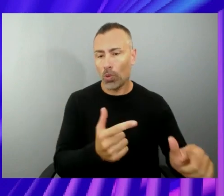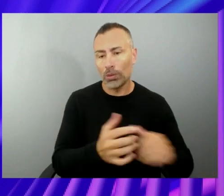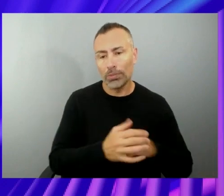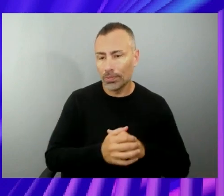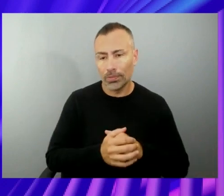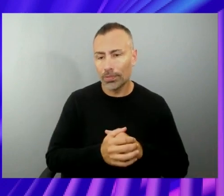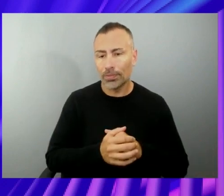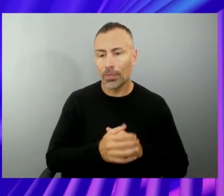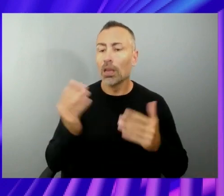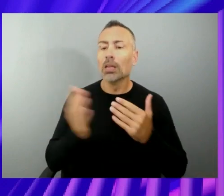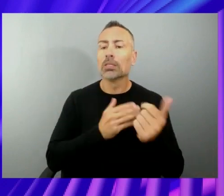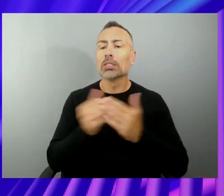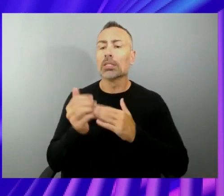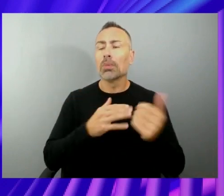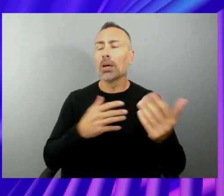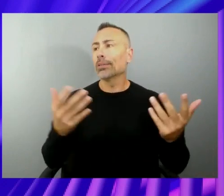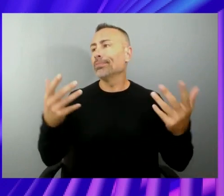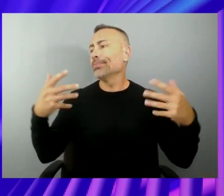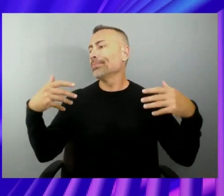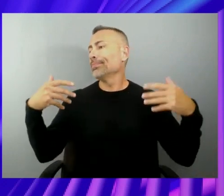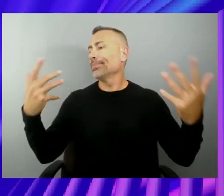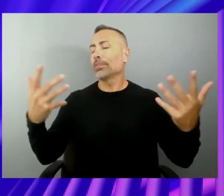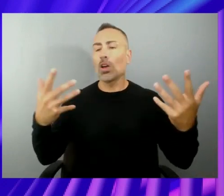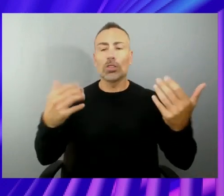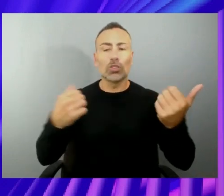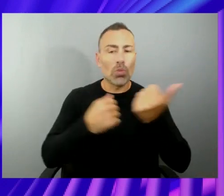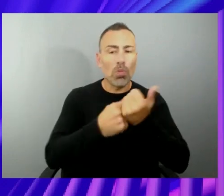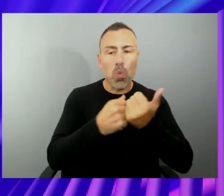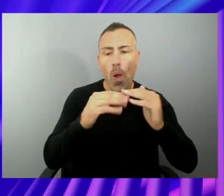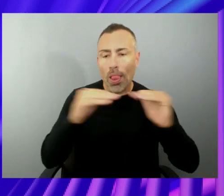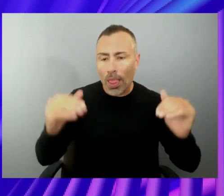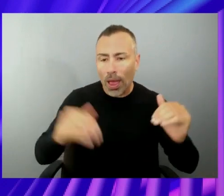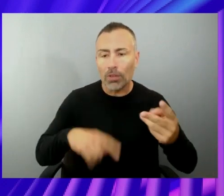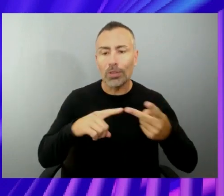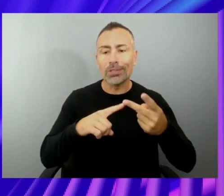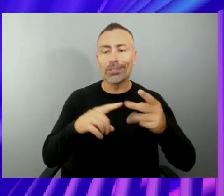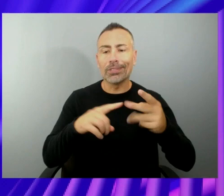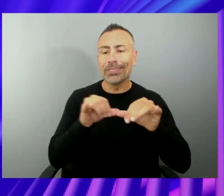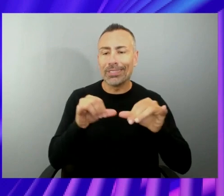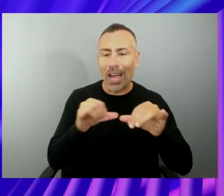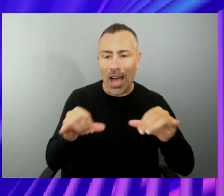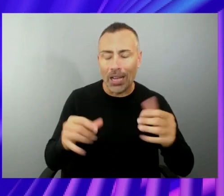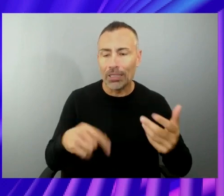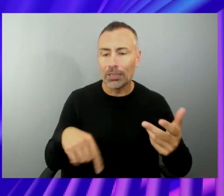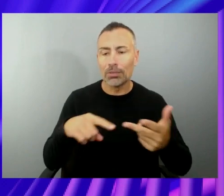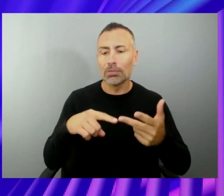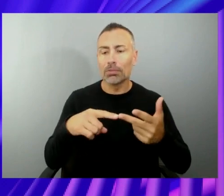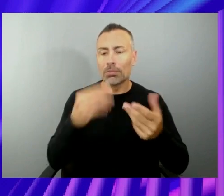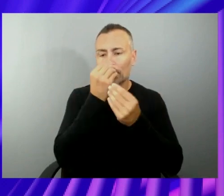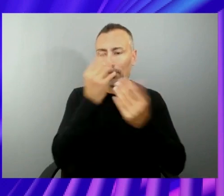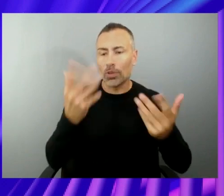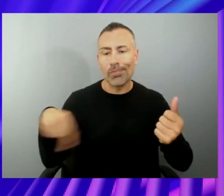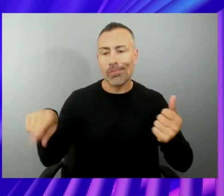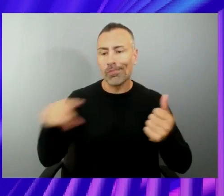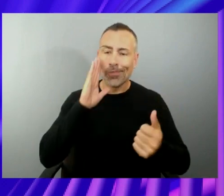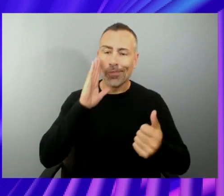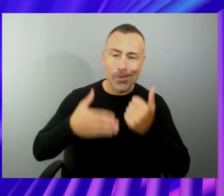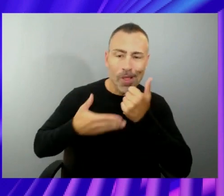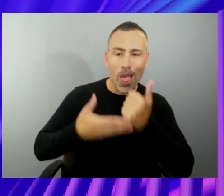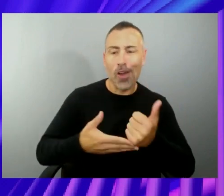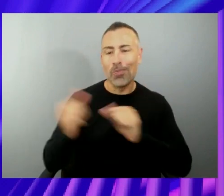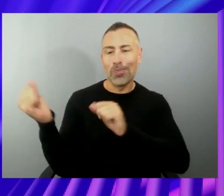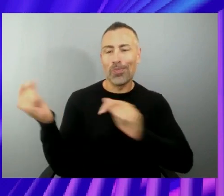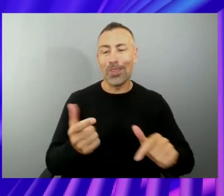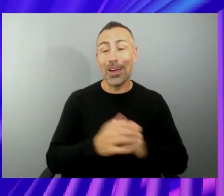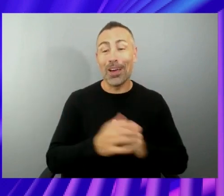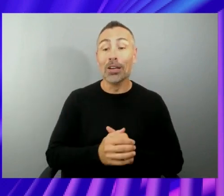regardless of support level, regardless of size, regardless. We're here to help. Now the next key question is